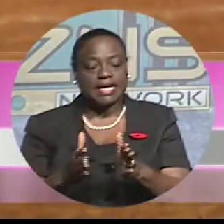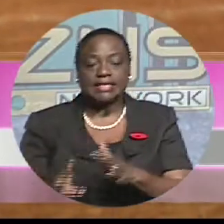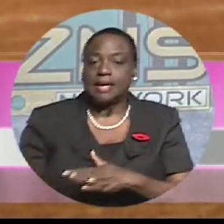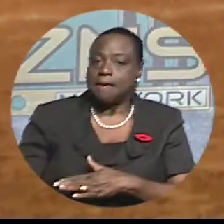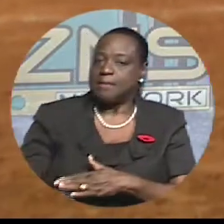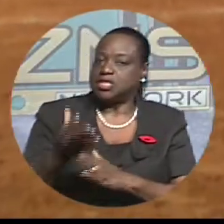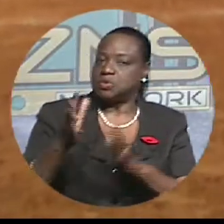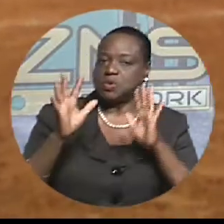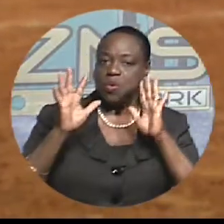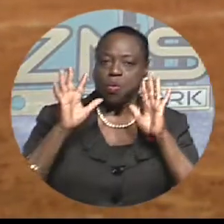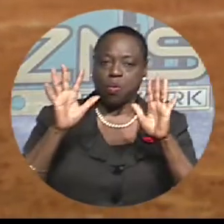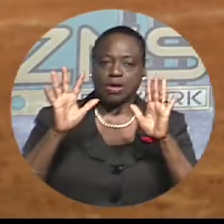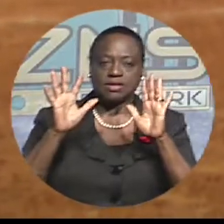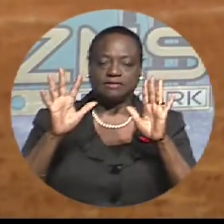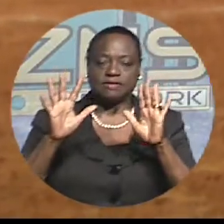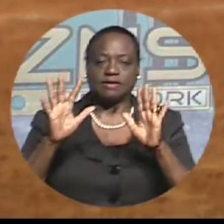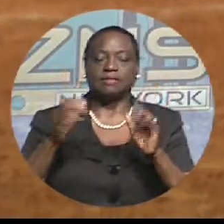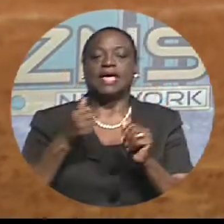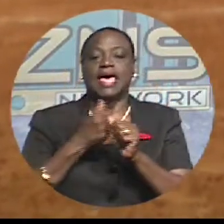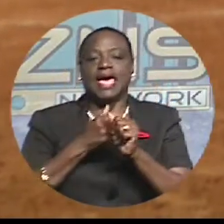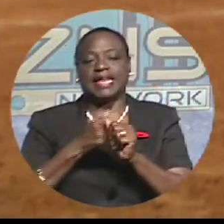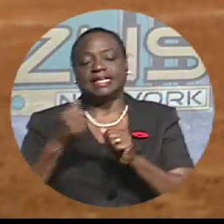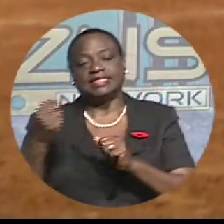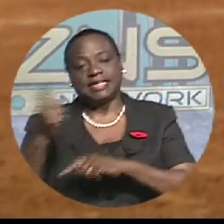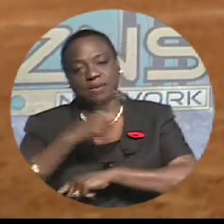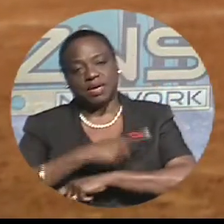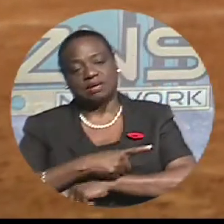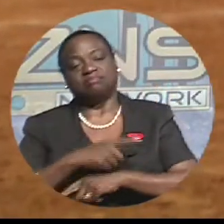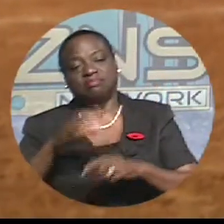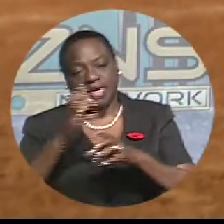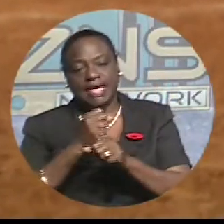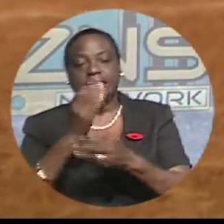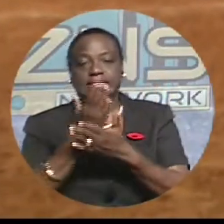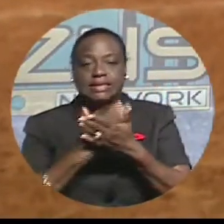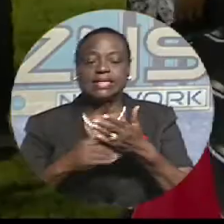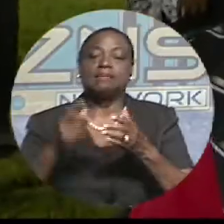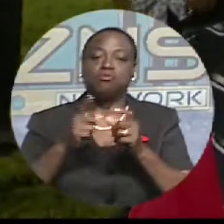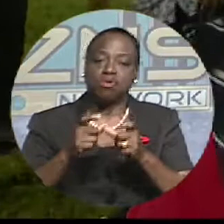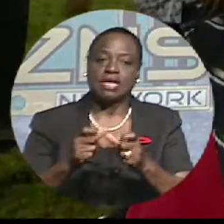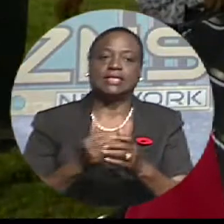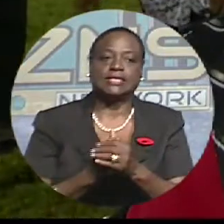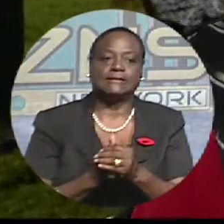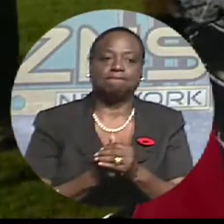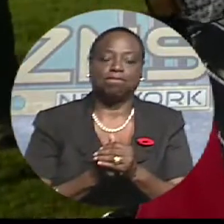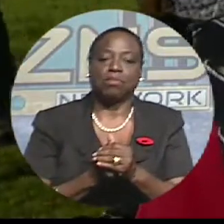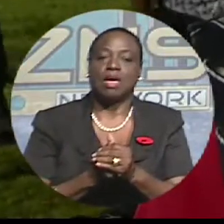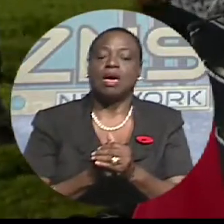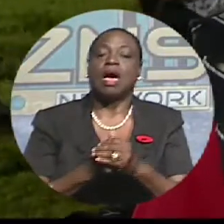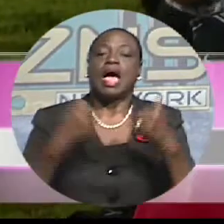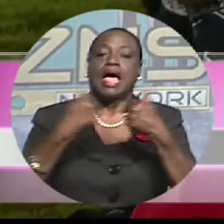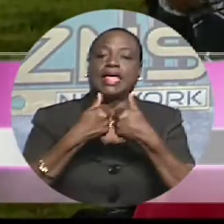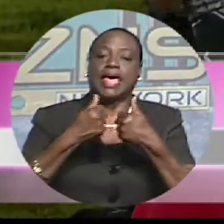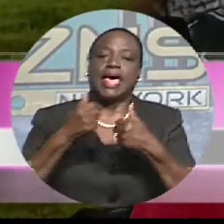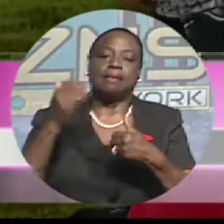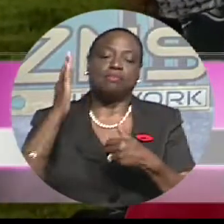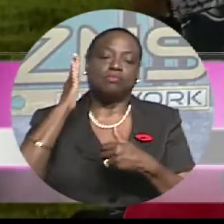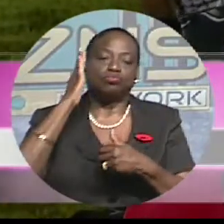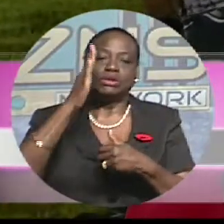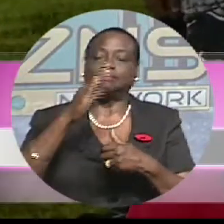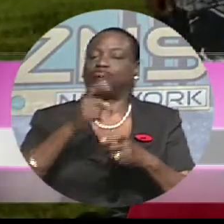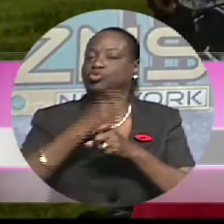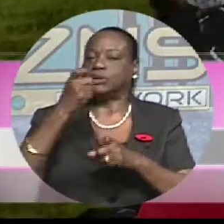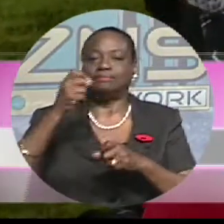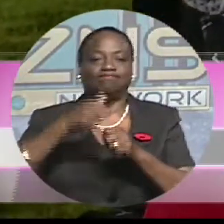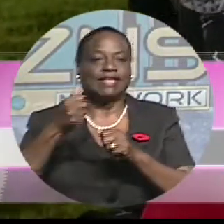is awesome. End of the day, you can find a way to manufacture some runs, you know, and we keep doing that, I think we'll be okay. You know, that game could have went anyway. We had opportunities, no